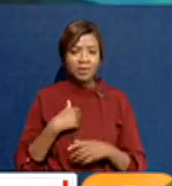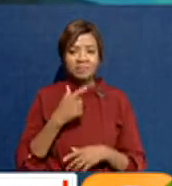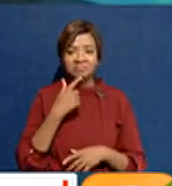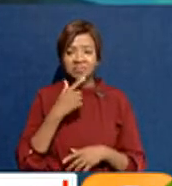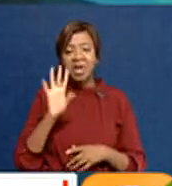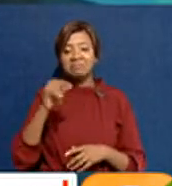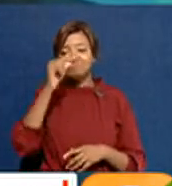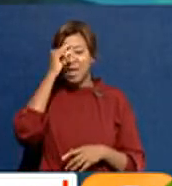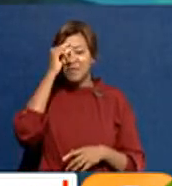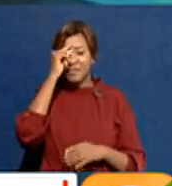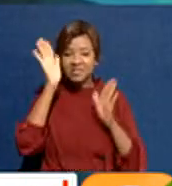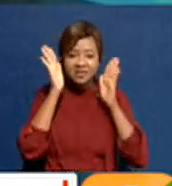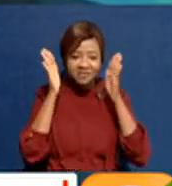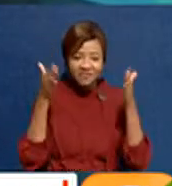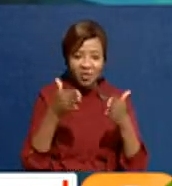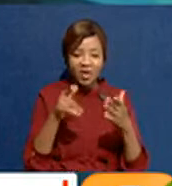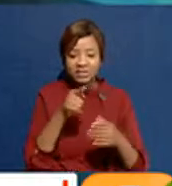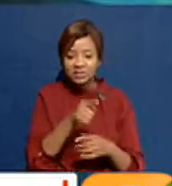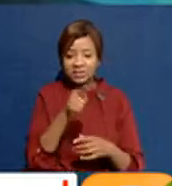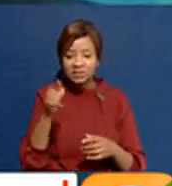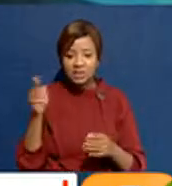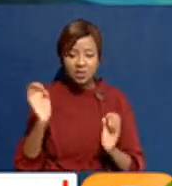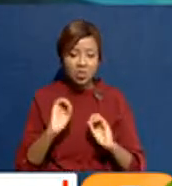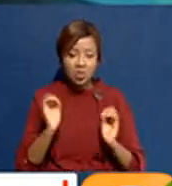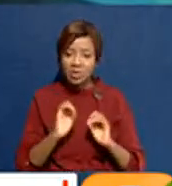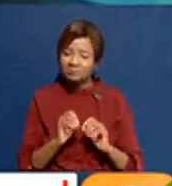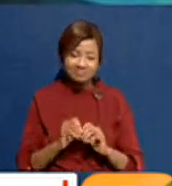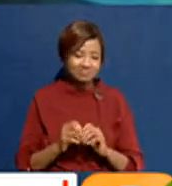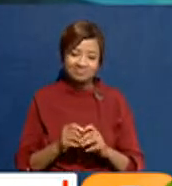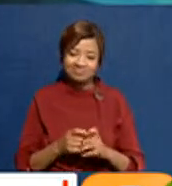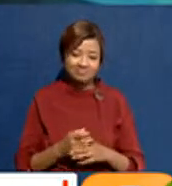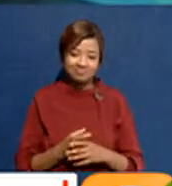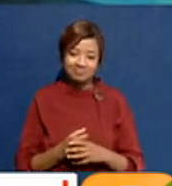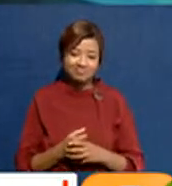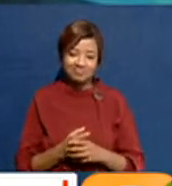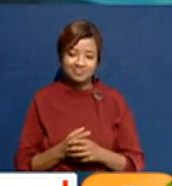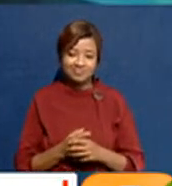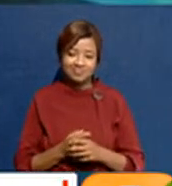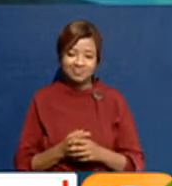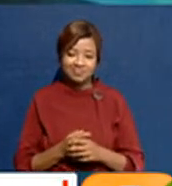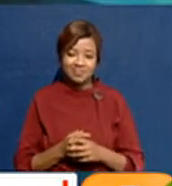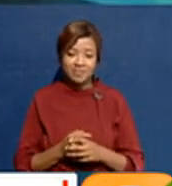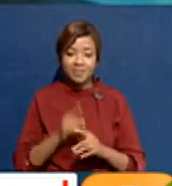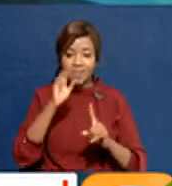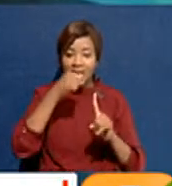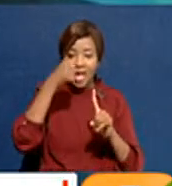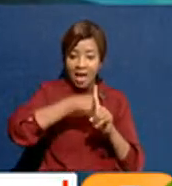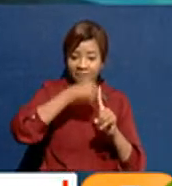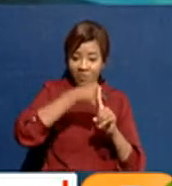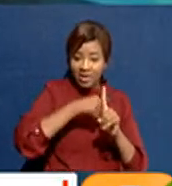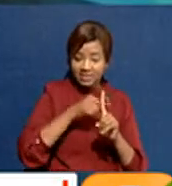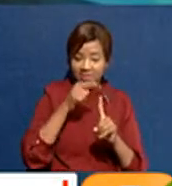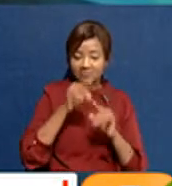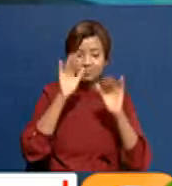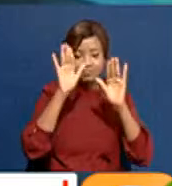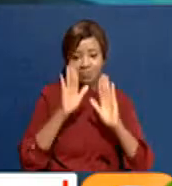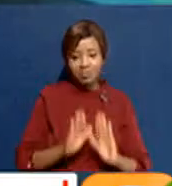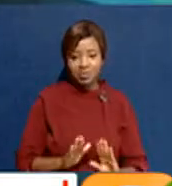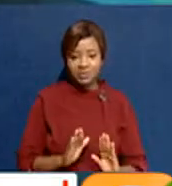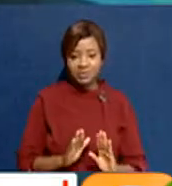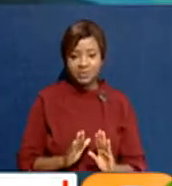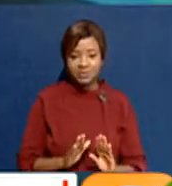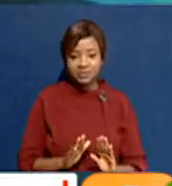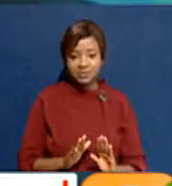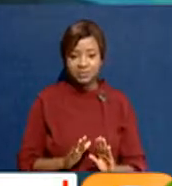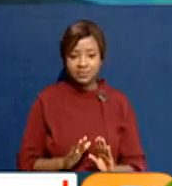not prioritizing important things. But like the First Lady said, advocacy is key. Yeah? So